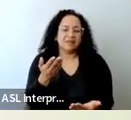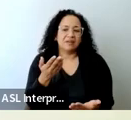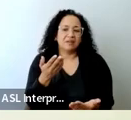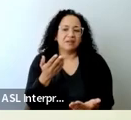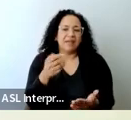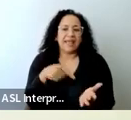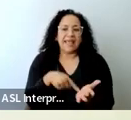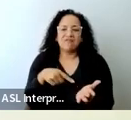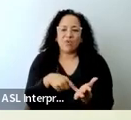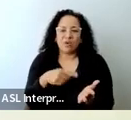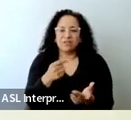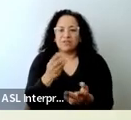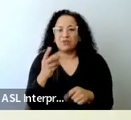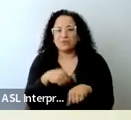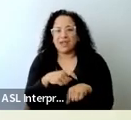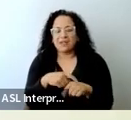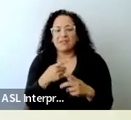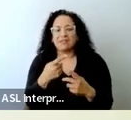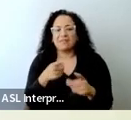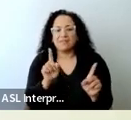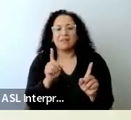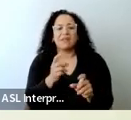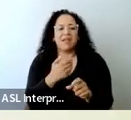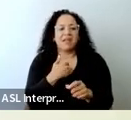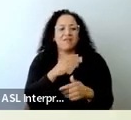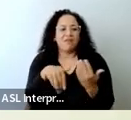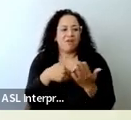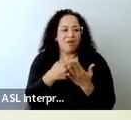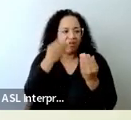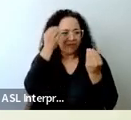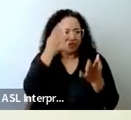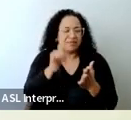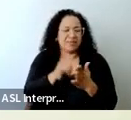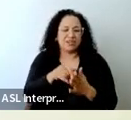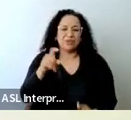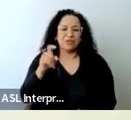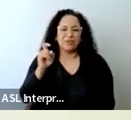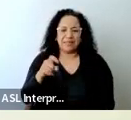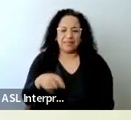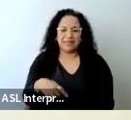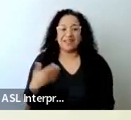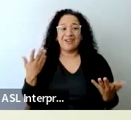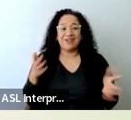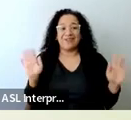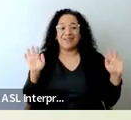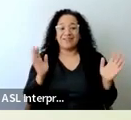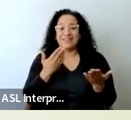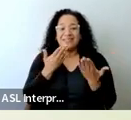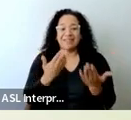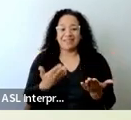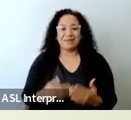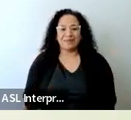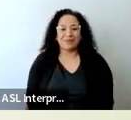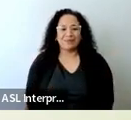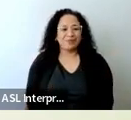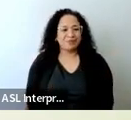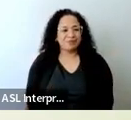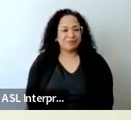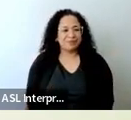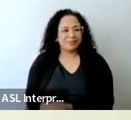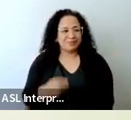an invoice a couple of times before it has all of the information that you need. All right, thank you.